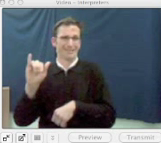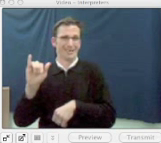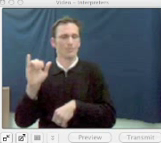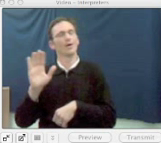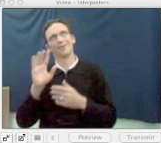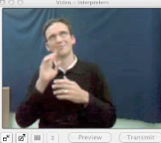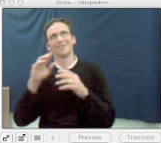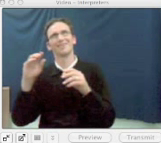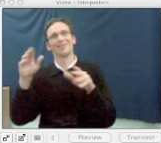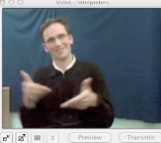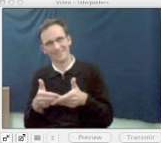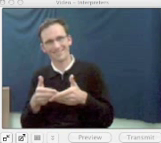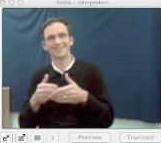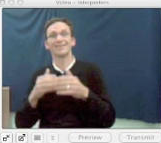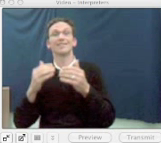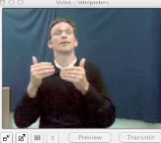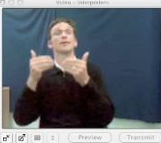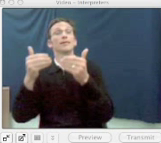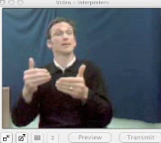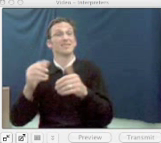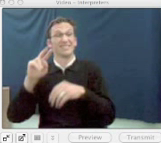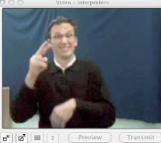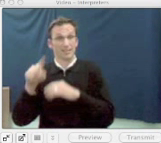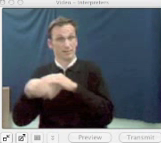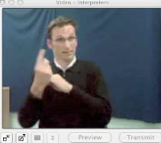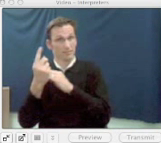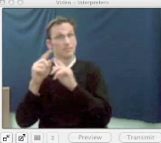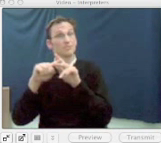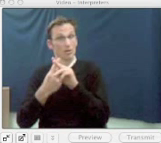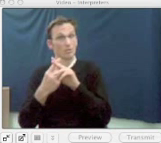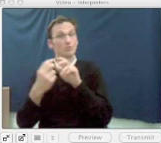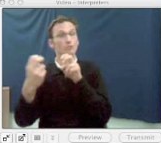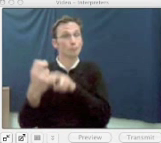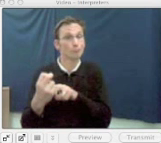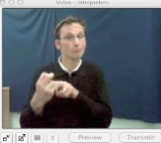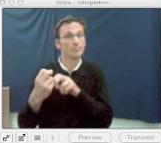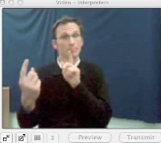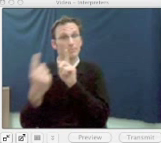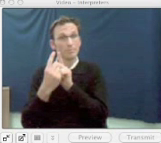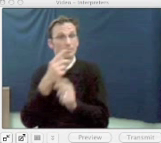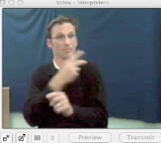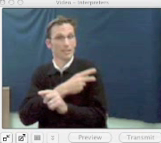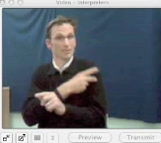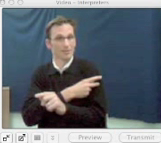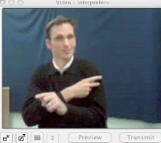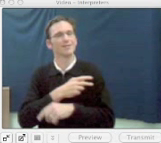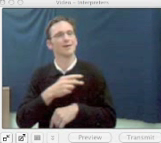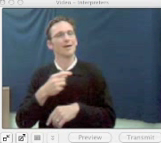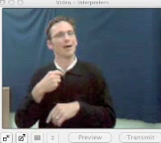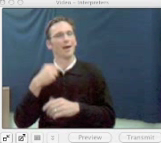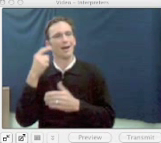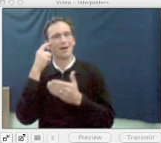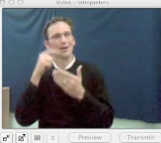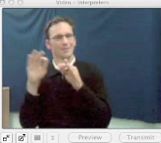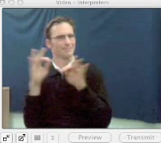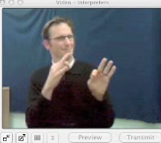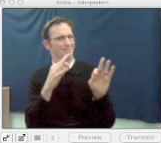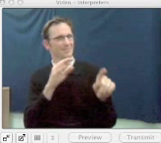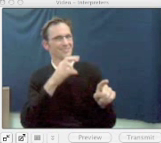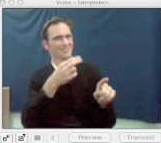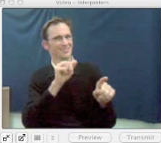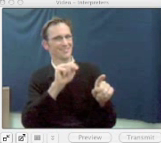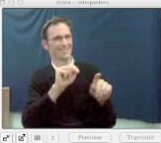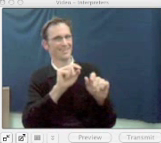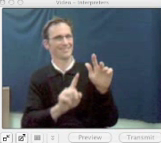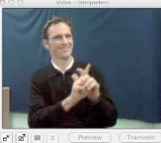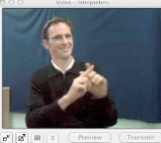they start seeing patients. And I kind of saw a question kind of come up on the chat function, which I hope we can talk more about, but